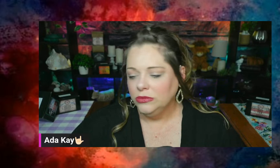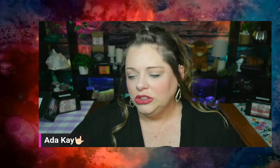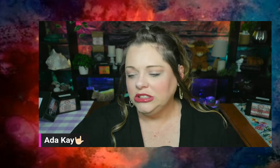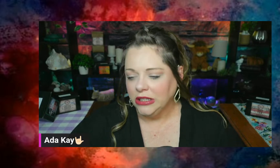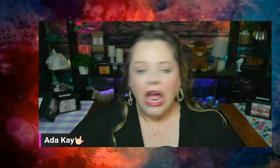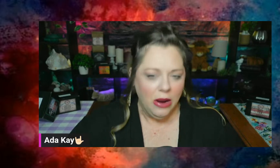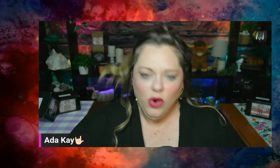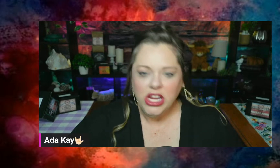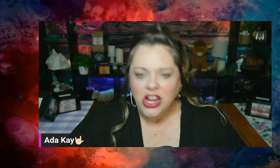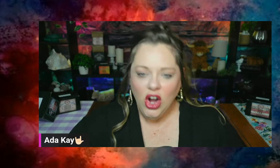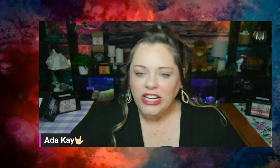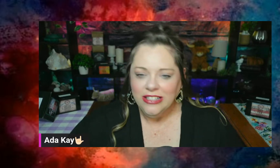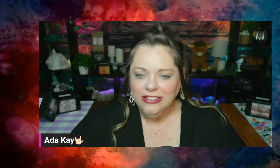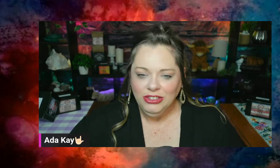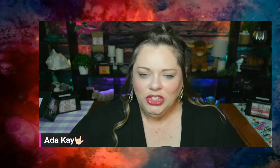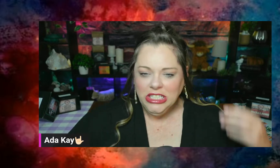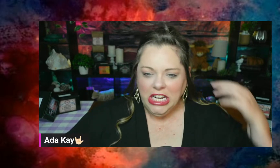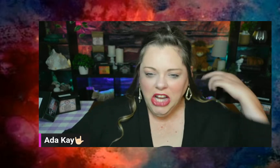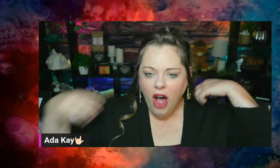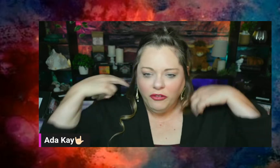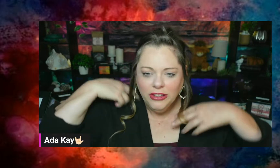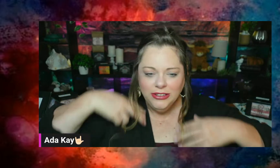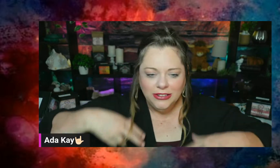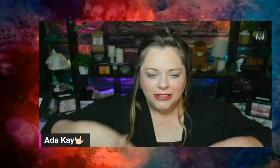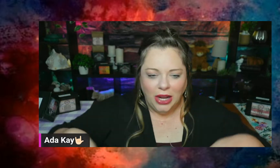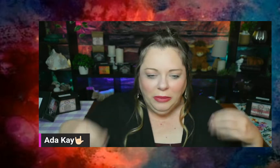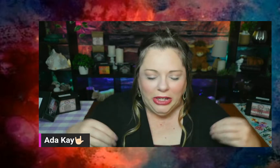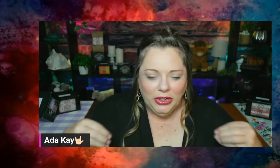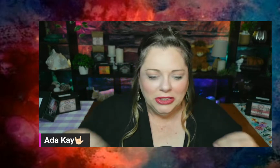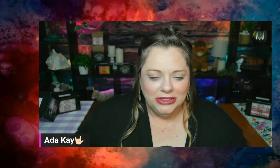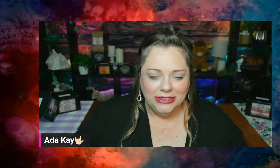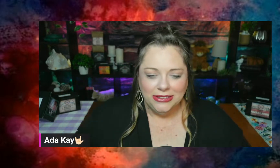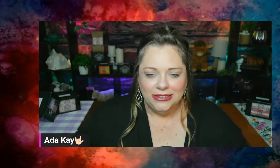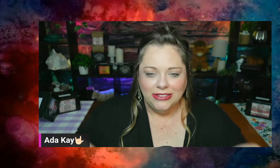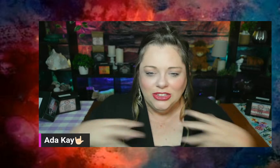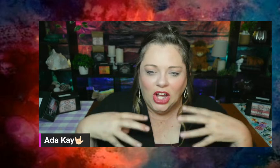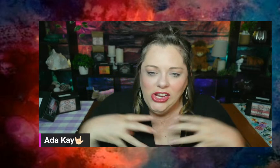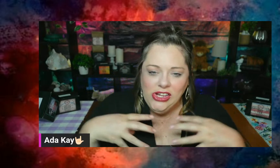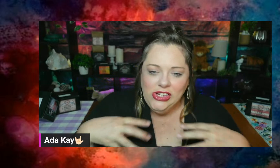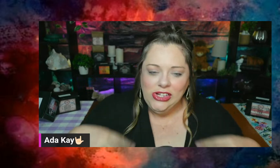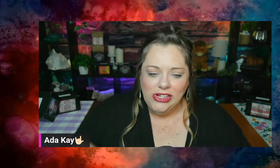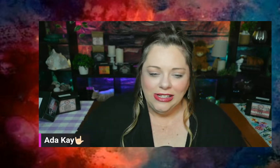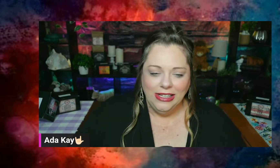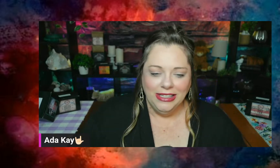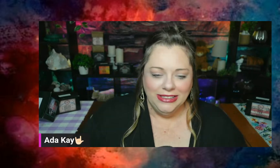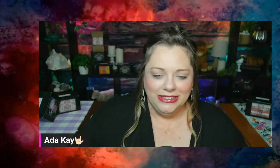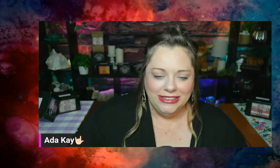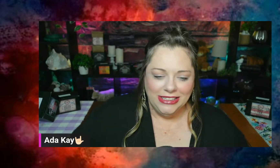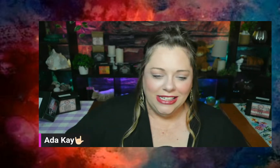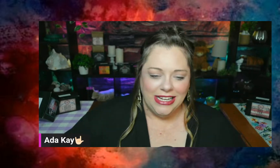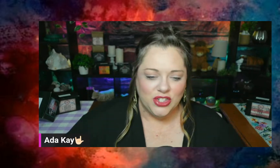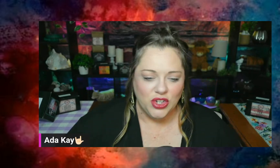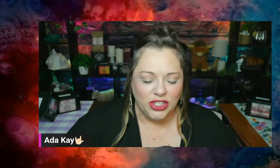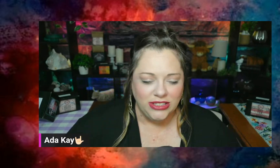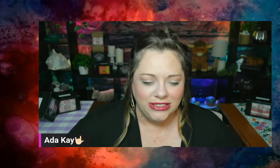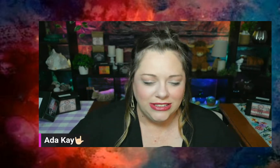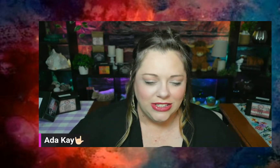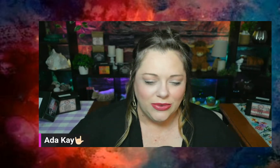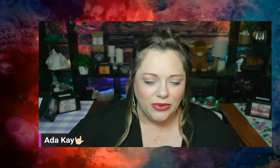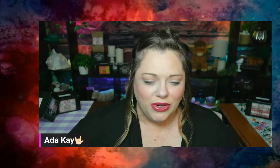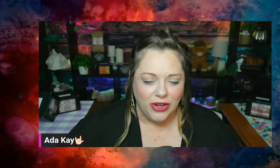Oh, she said, I'm working on it. Enough. I'm here. Die. It's